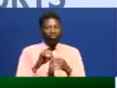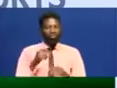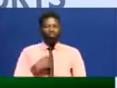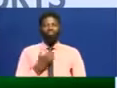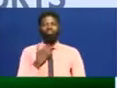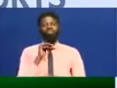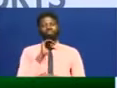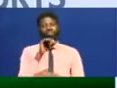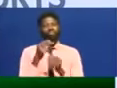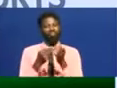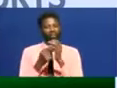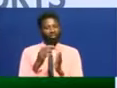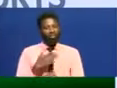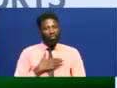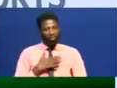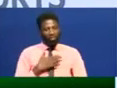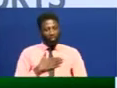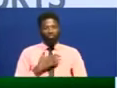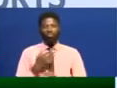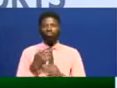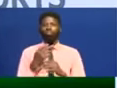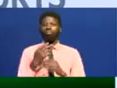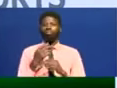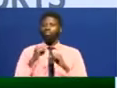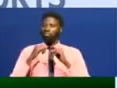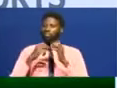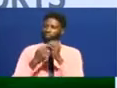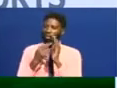ask our partners, the diplomatic partners